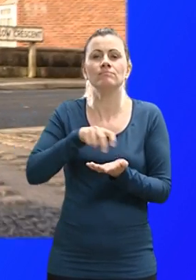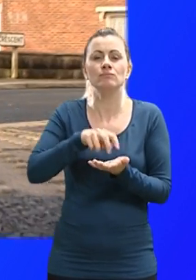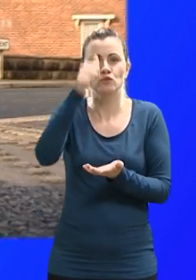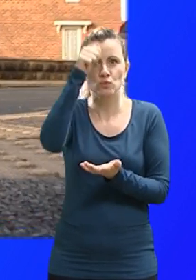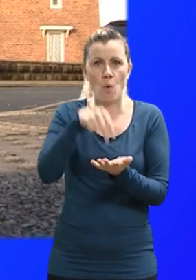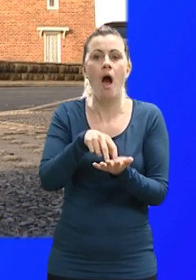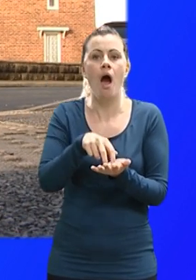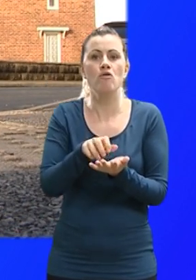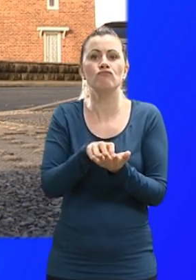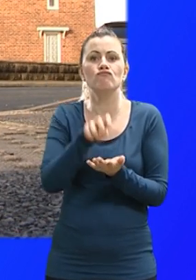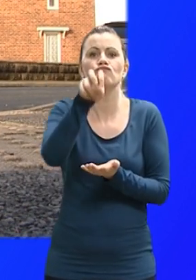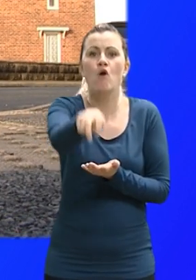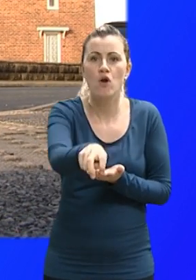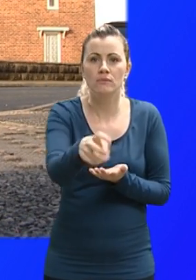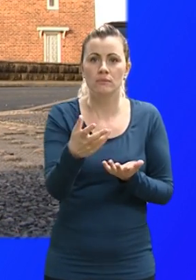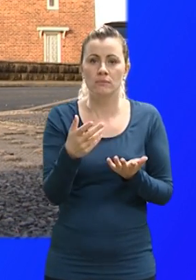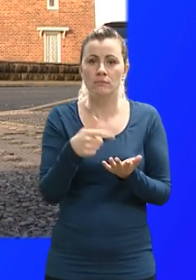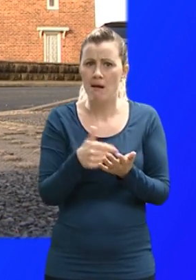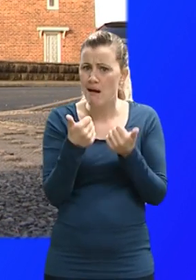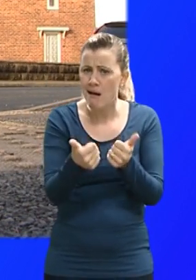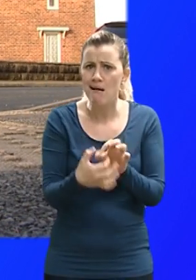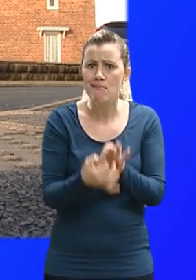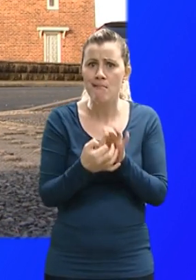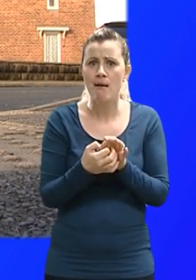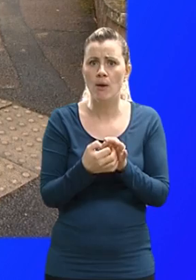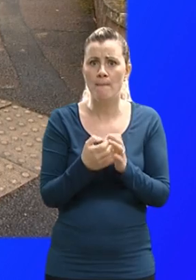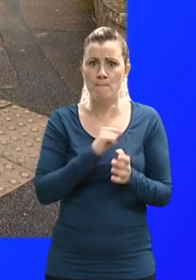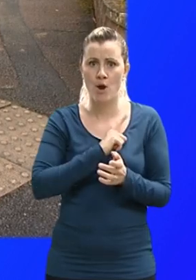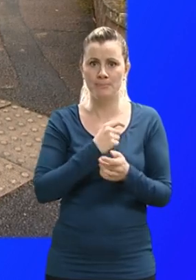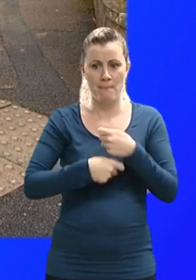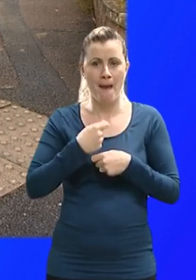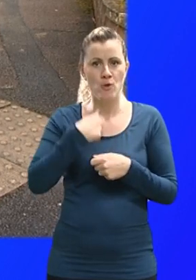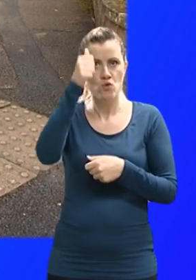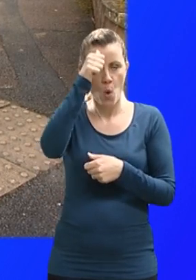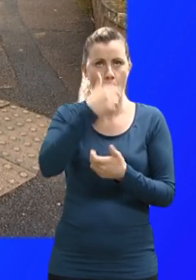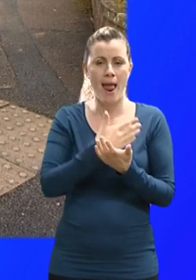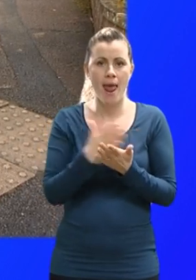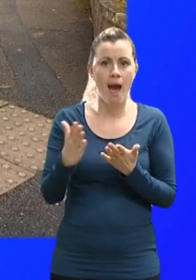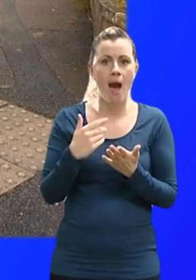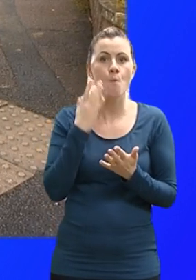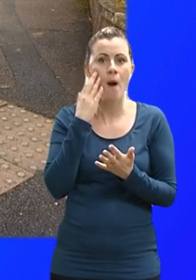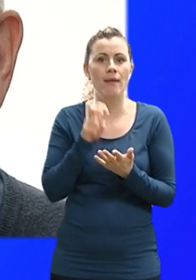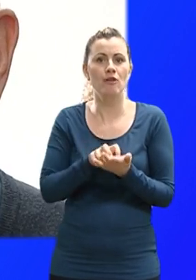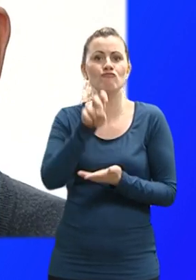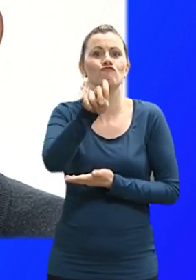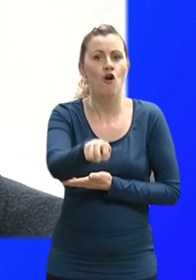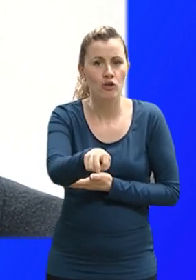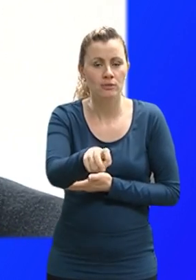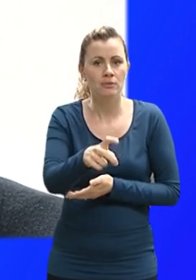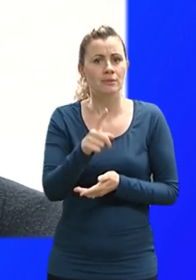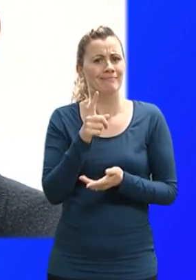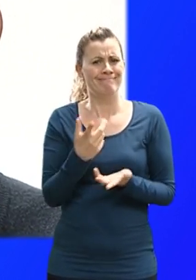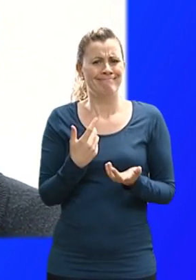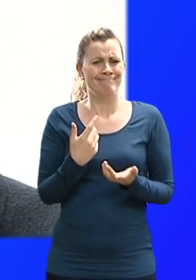with the interactive surface, very good, because you tend to see with your feet, if you can understand